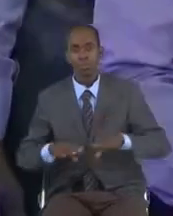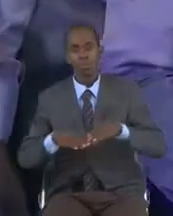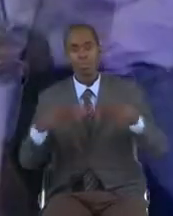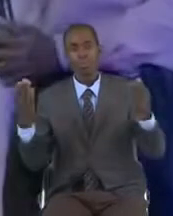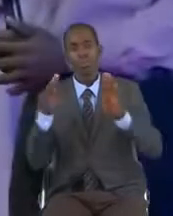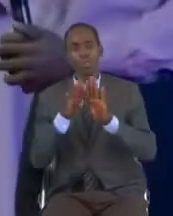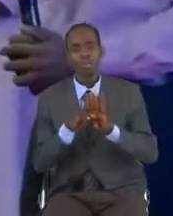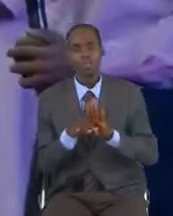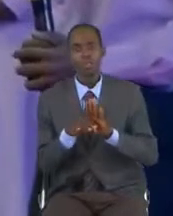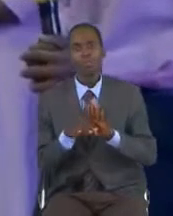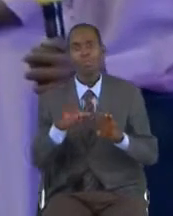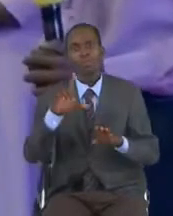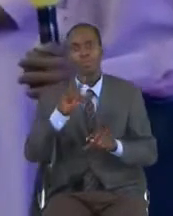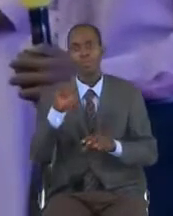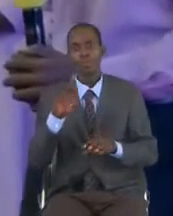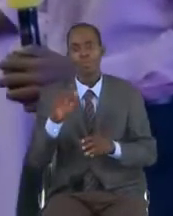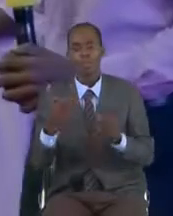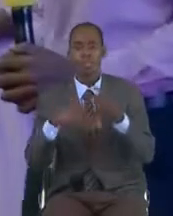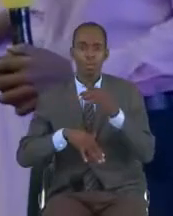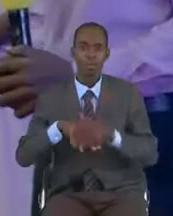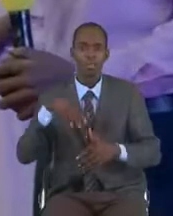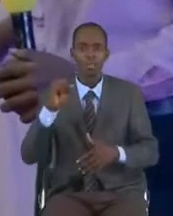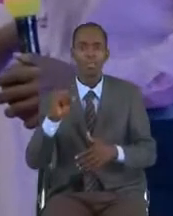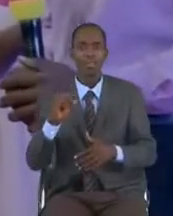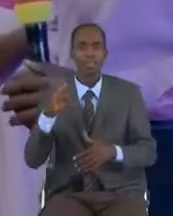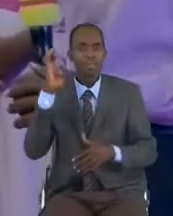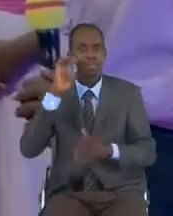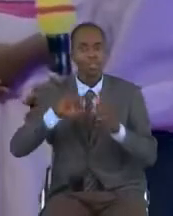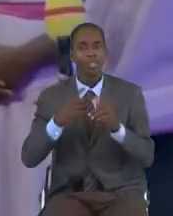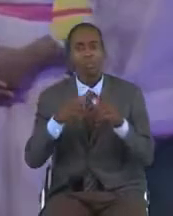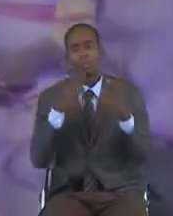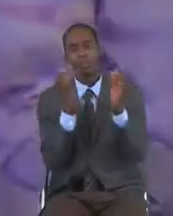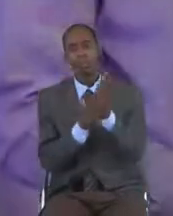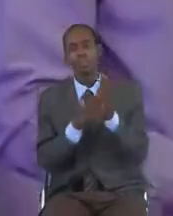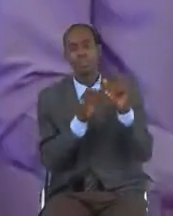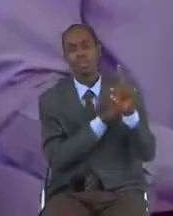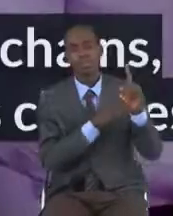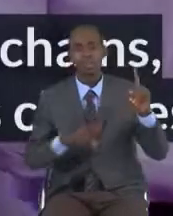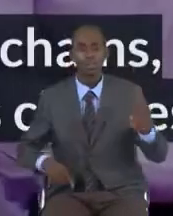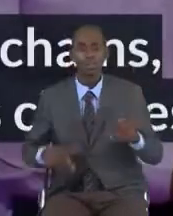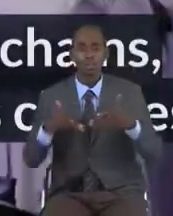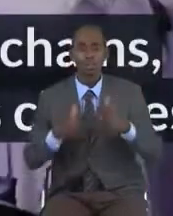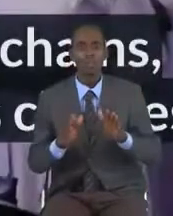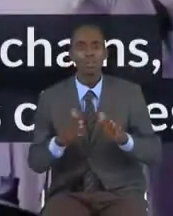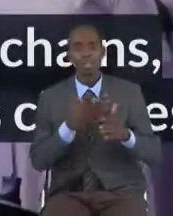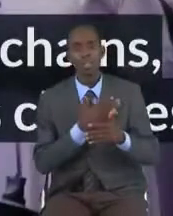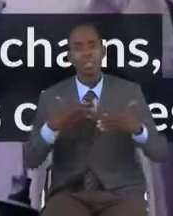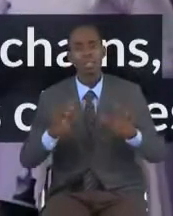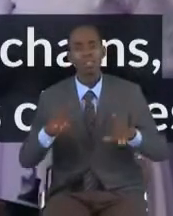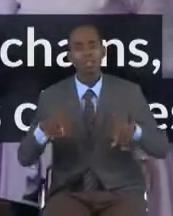door. Lazarus came forth, he began to praise the Lord. Lose him and let him